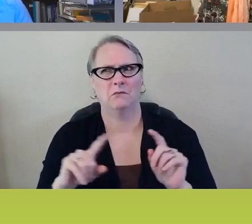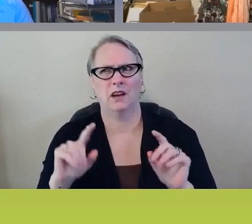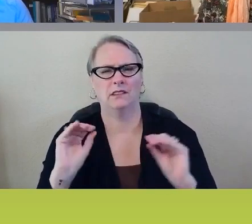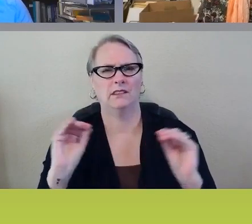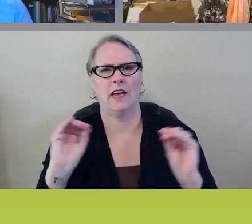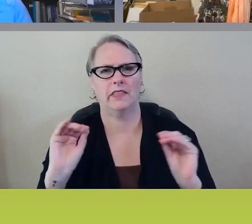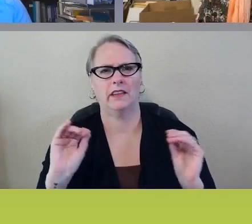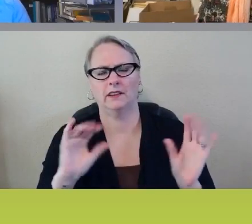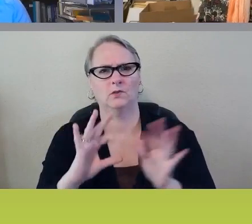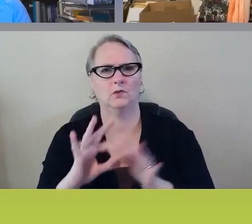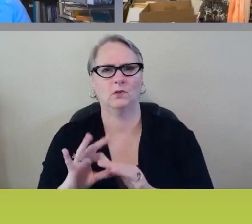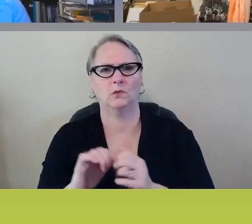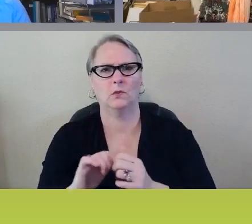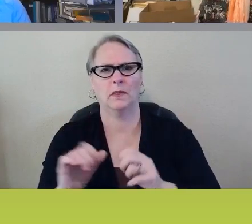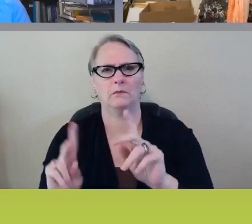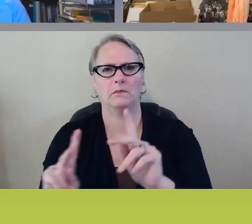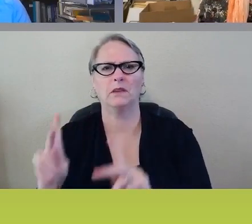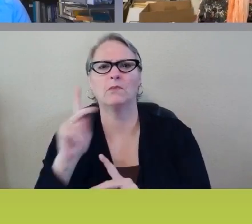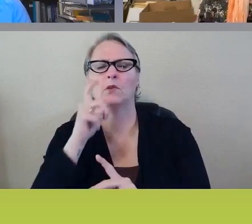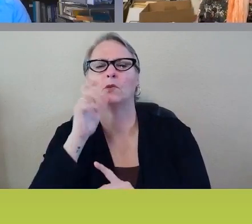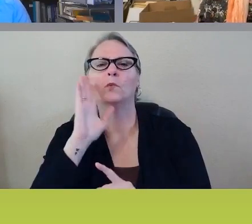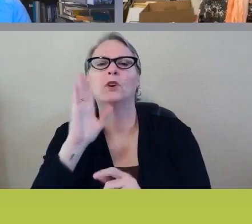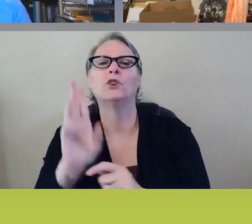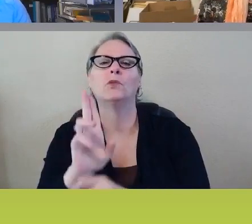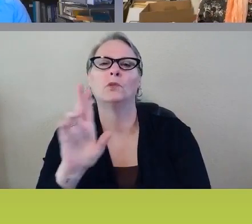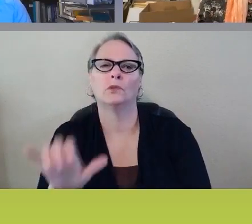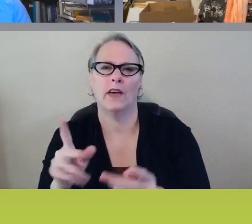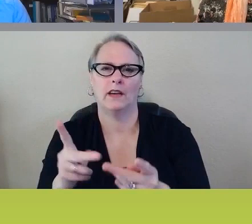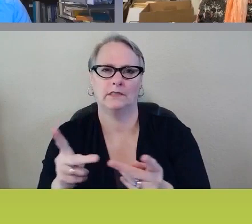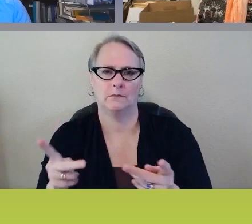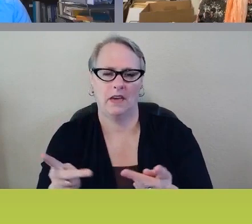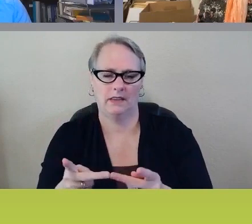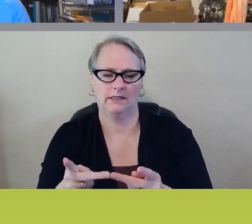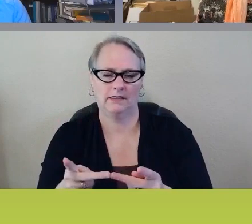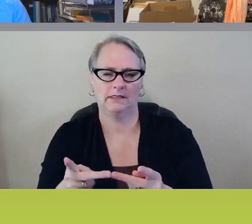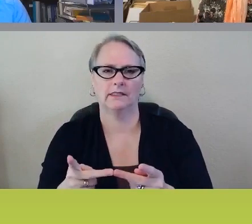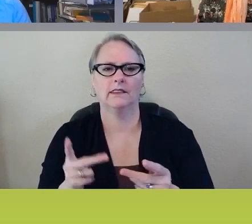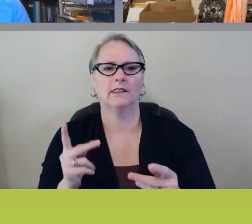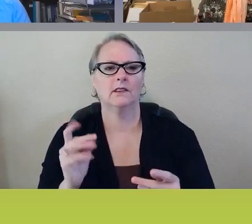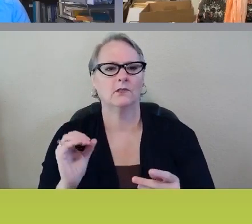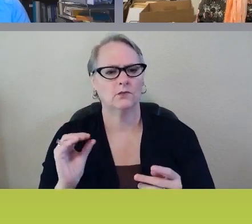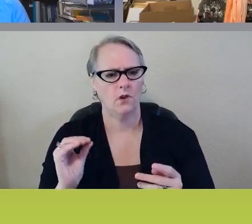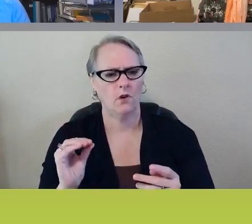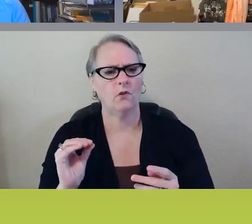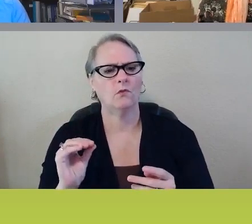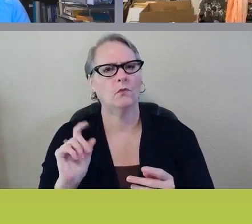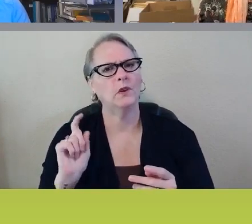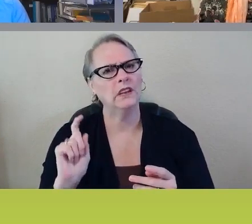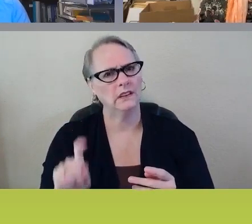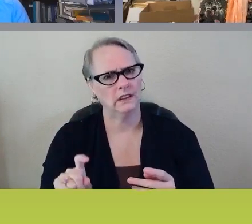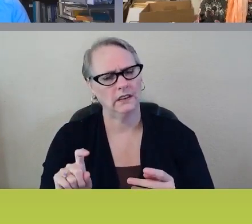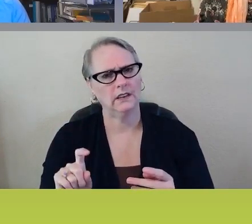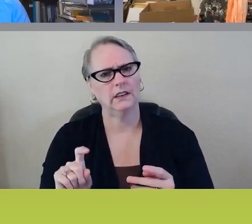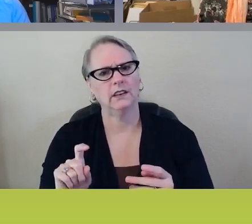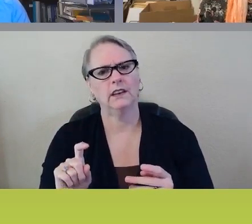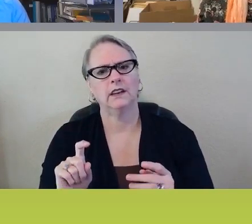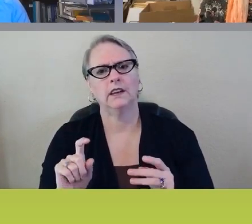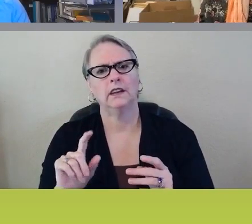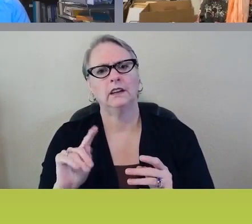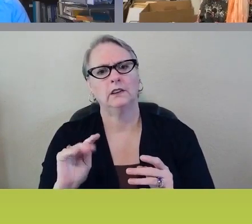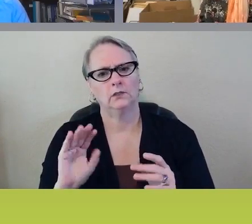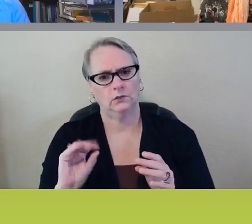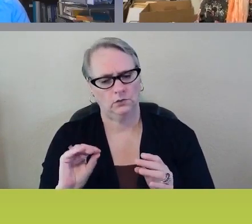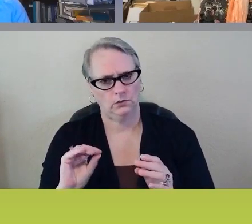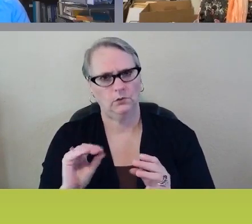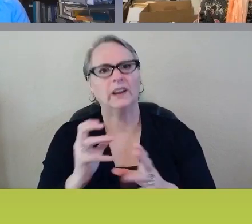that are going to use that space. So we need to ask, and we need to